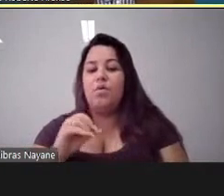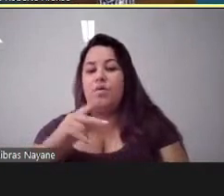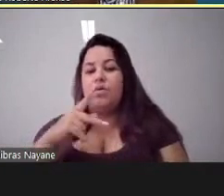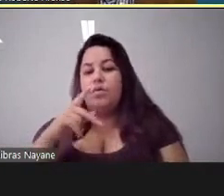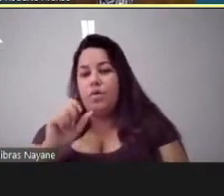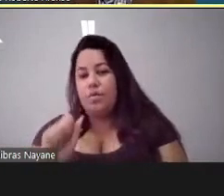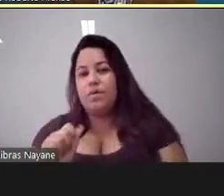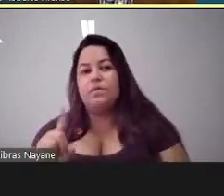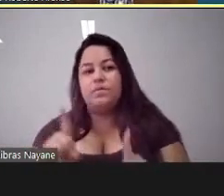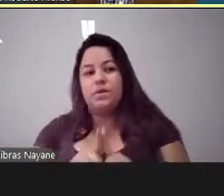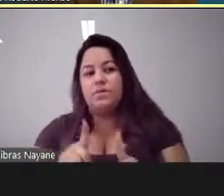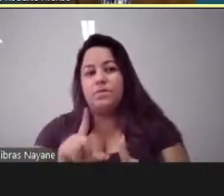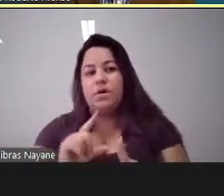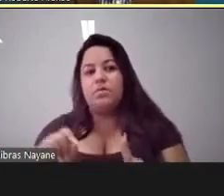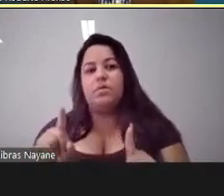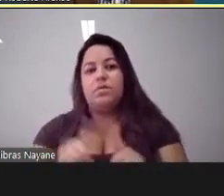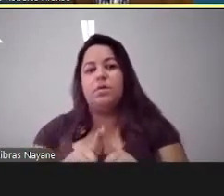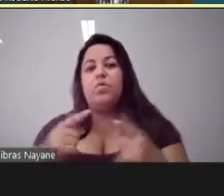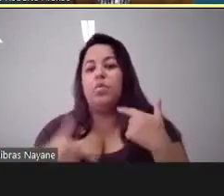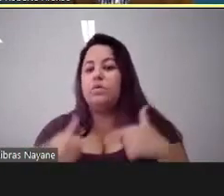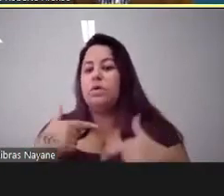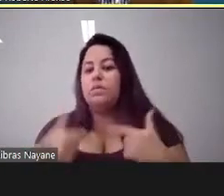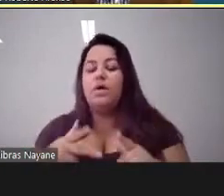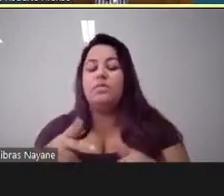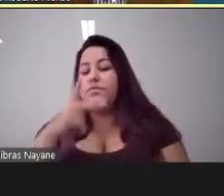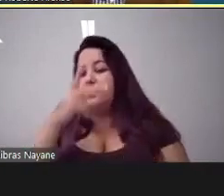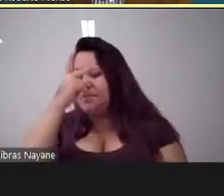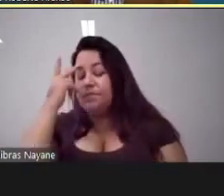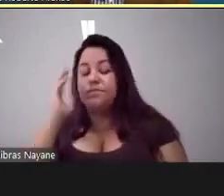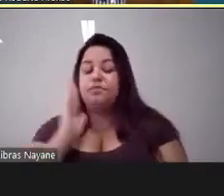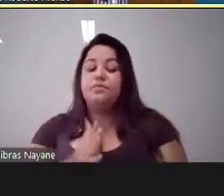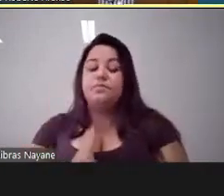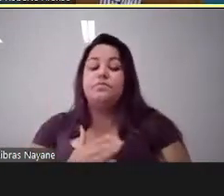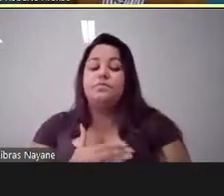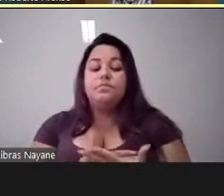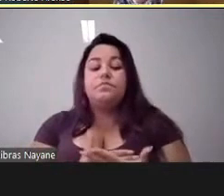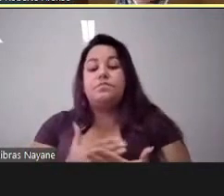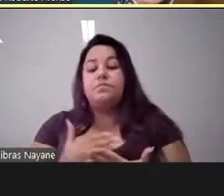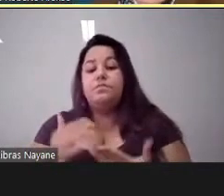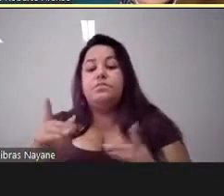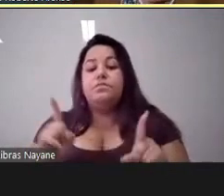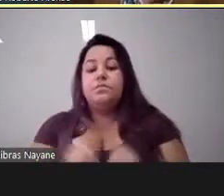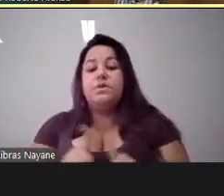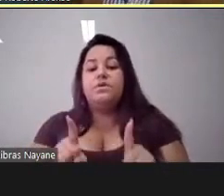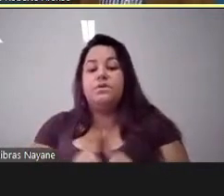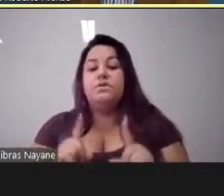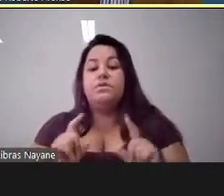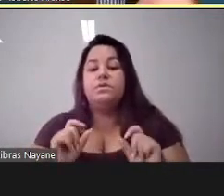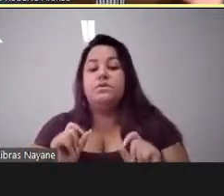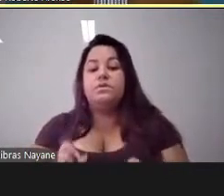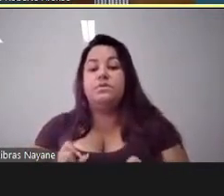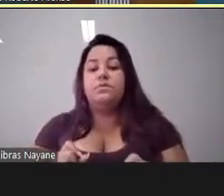and recently we had a work